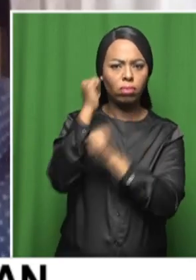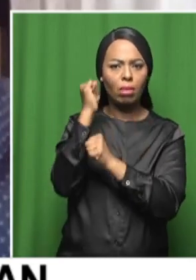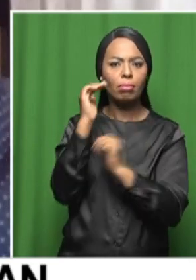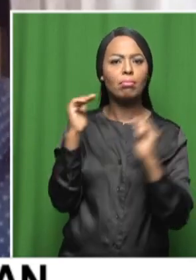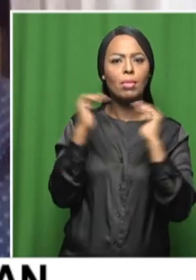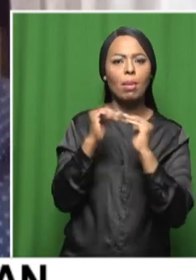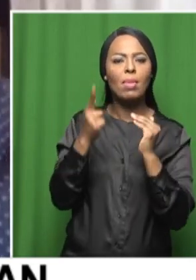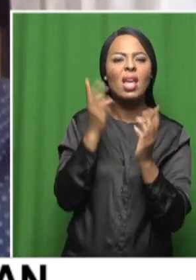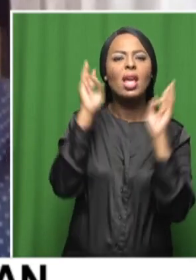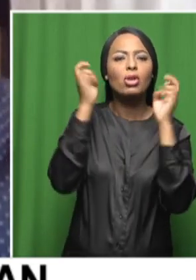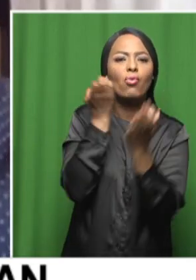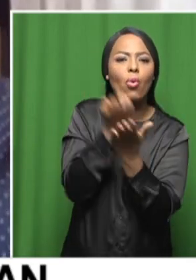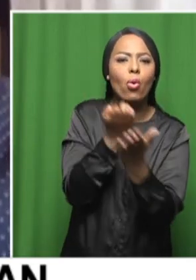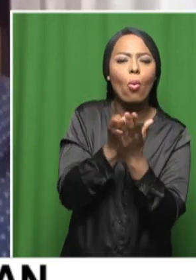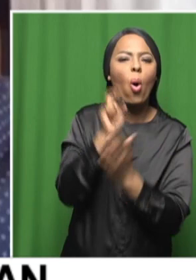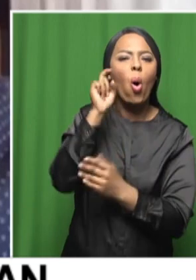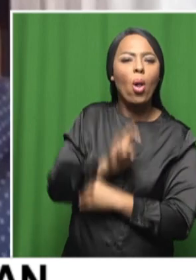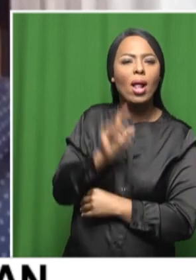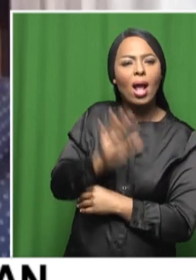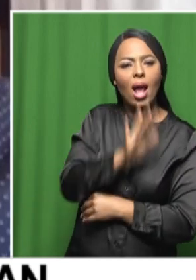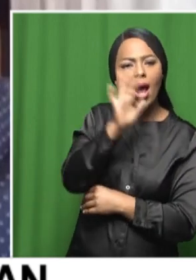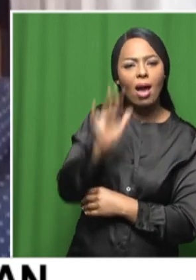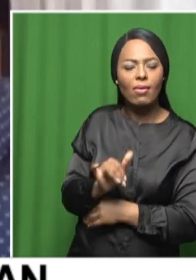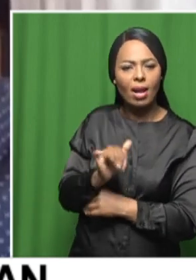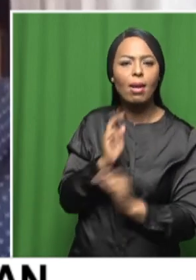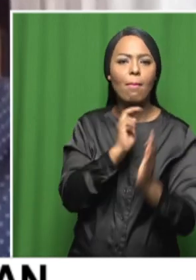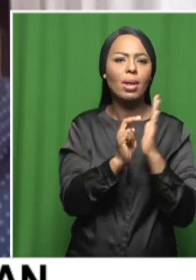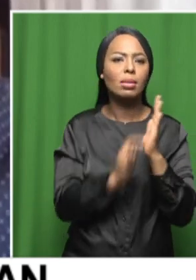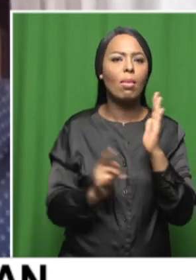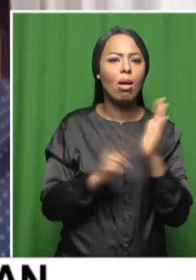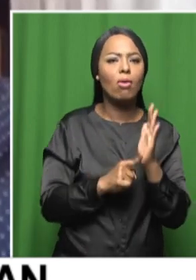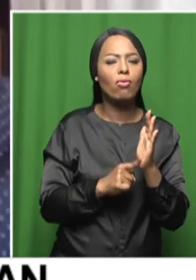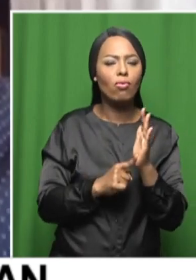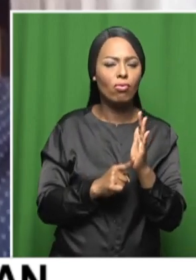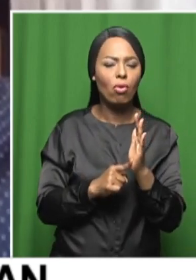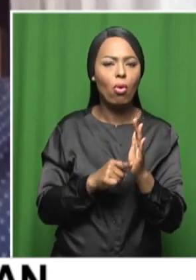economy based on the old African principle of Ubuntu.